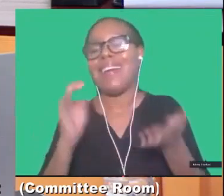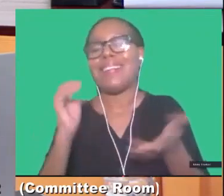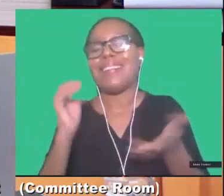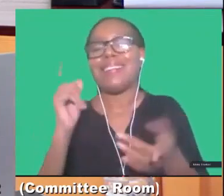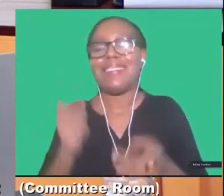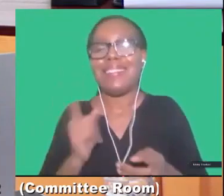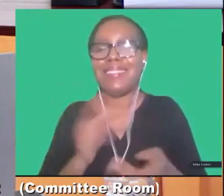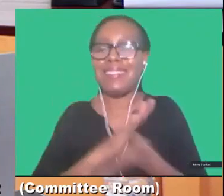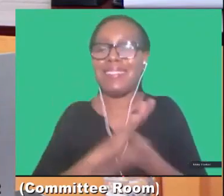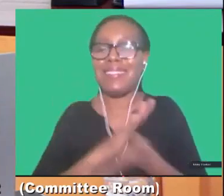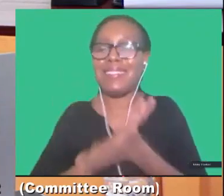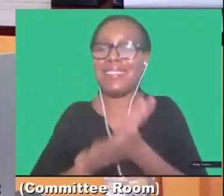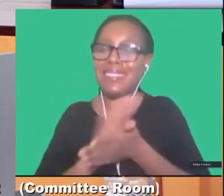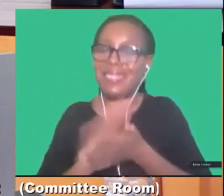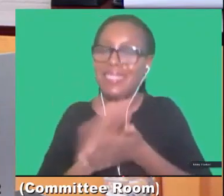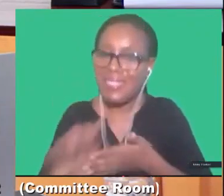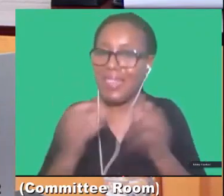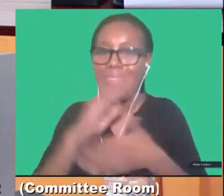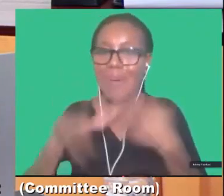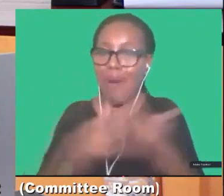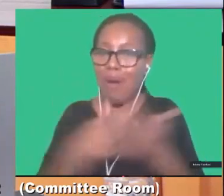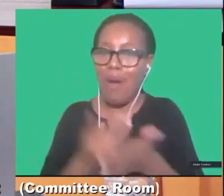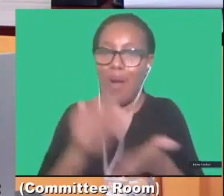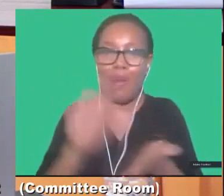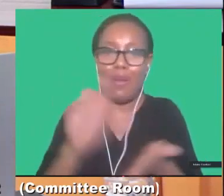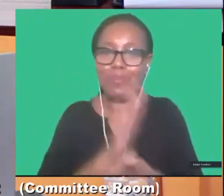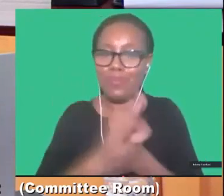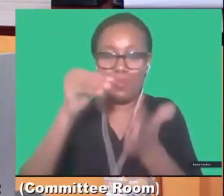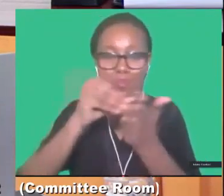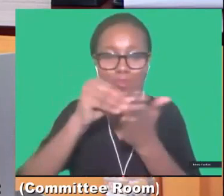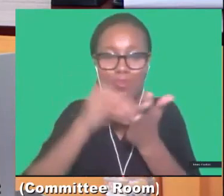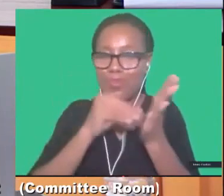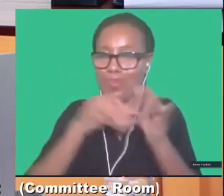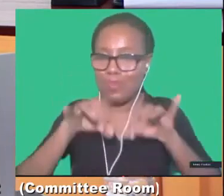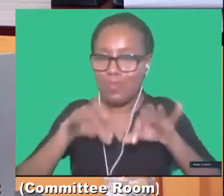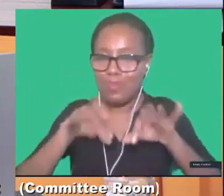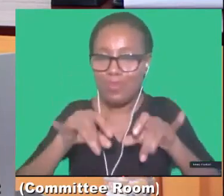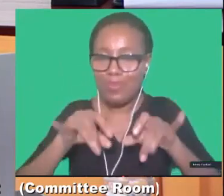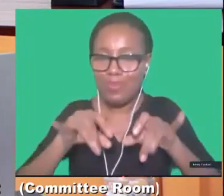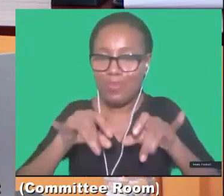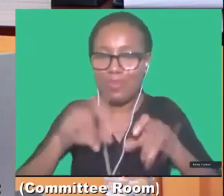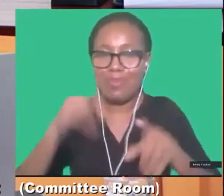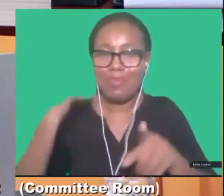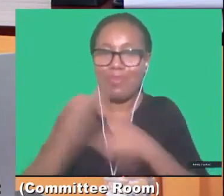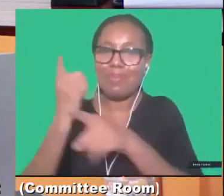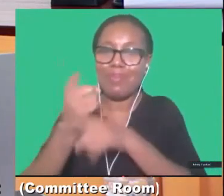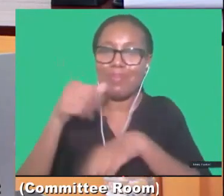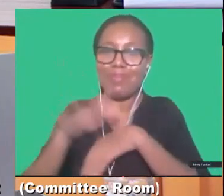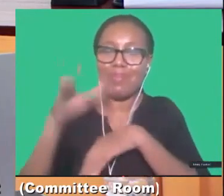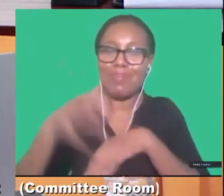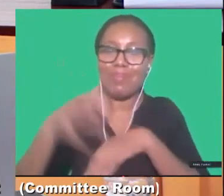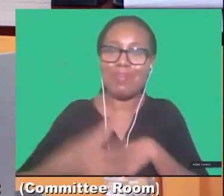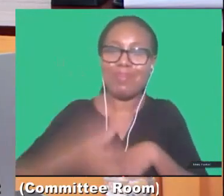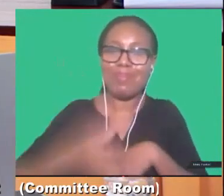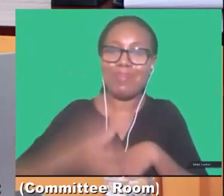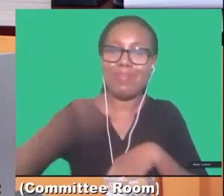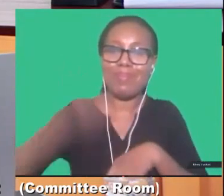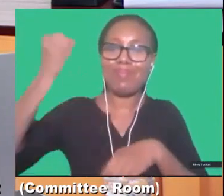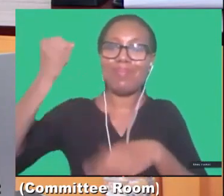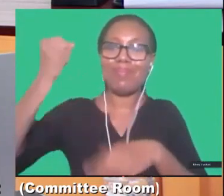that piece of information. So as I said, it will result drastically in the